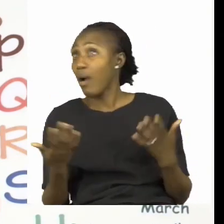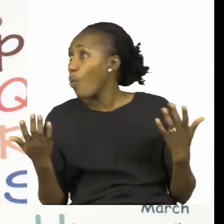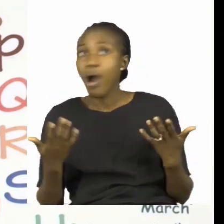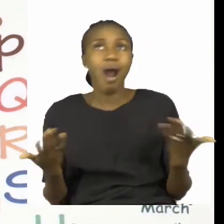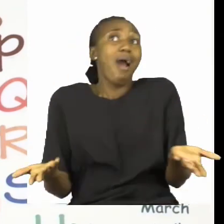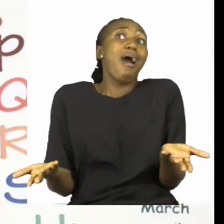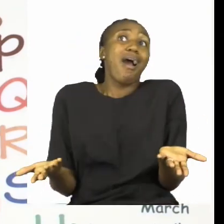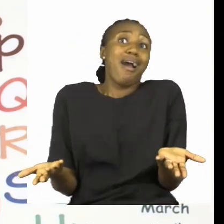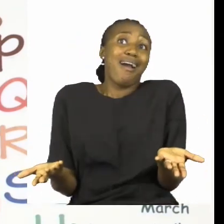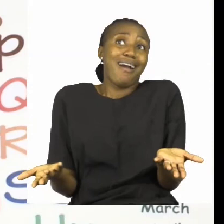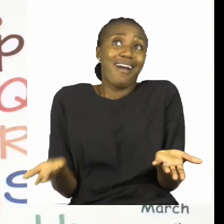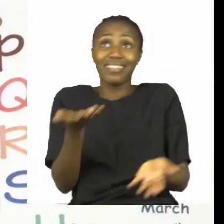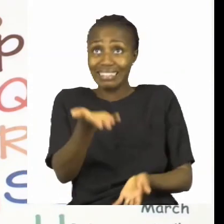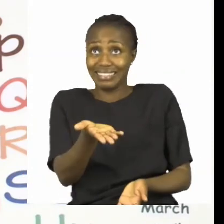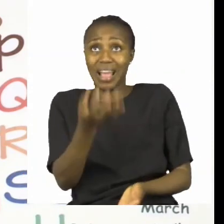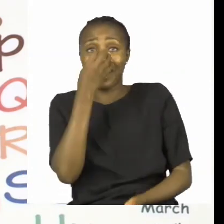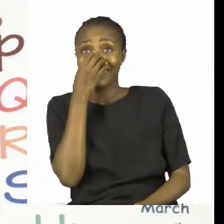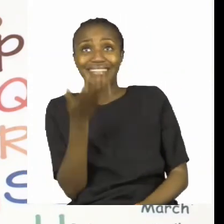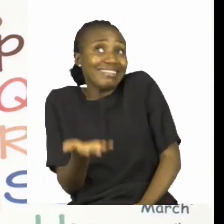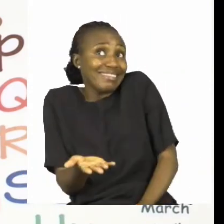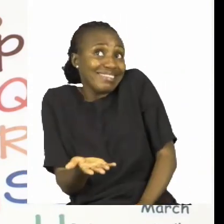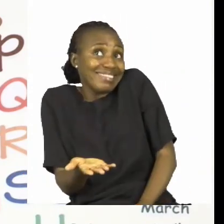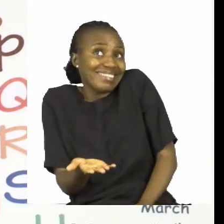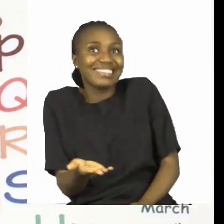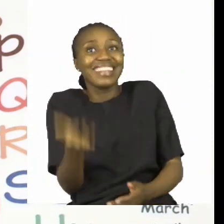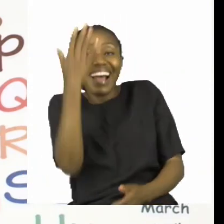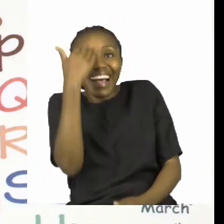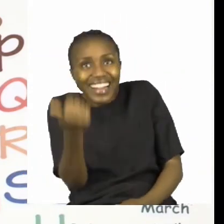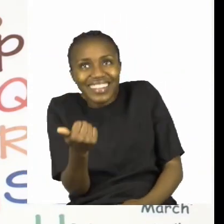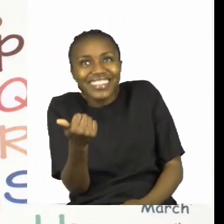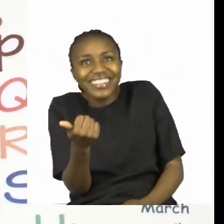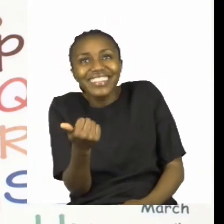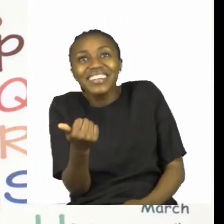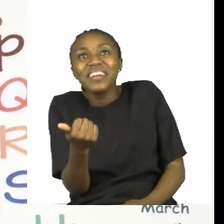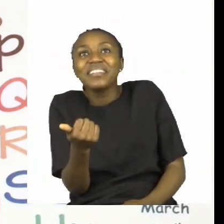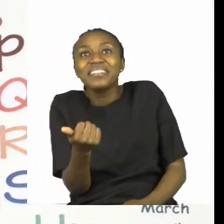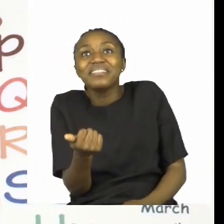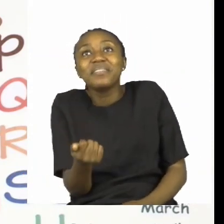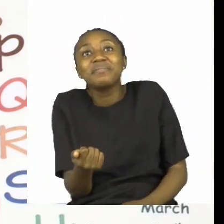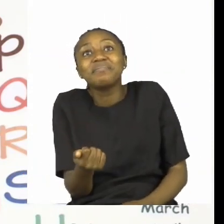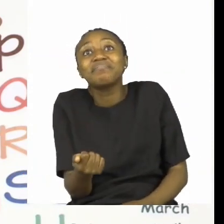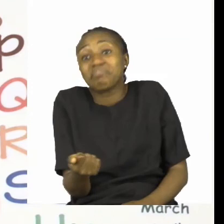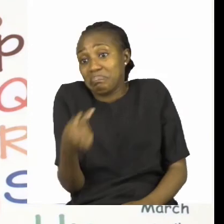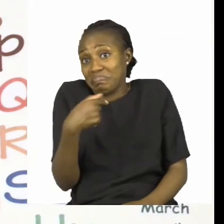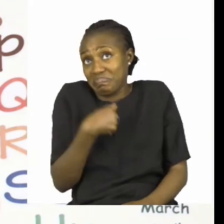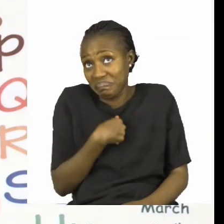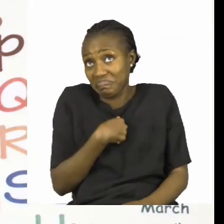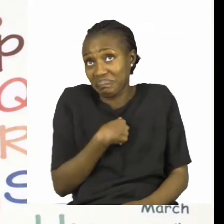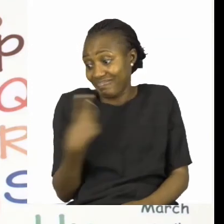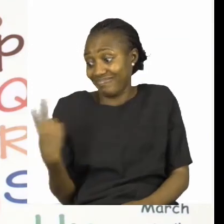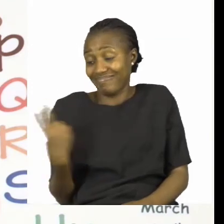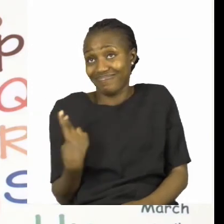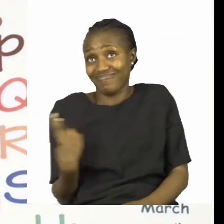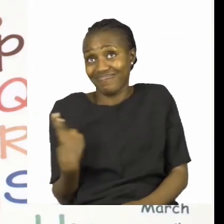Zoshi. Oh, there he is. Hello, Zoshi. So, from Zoshi and I,